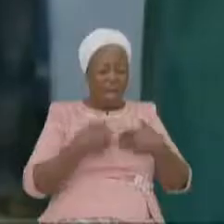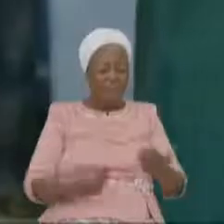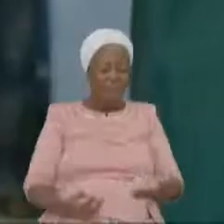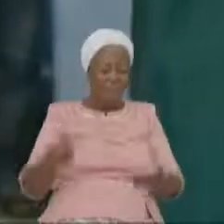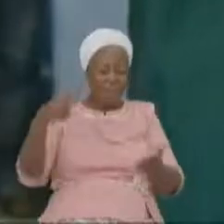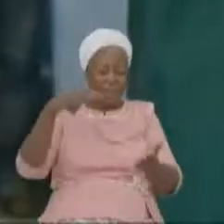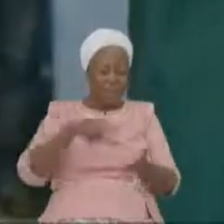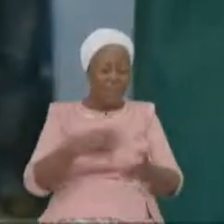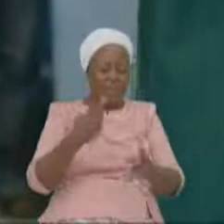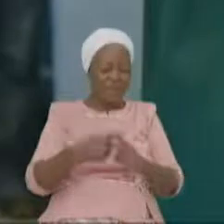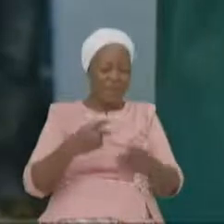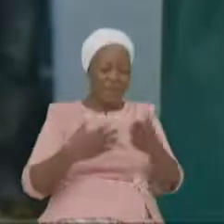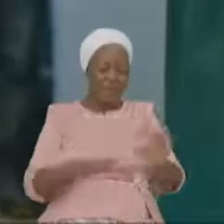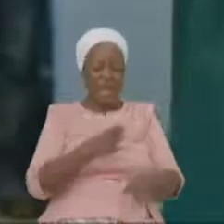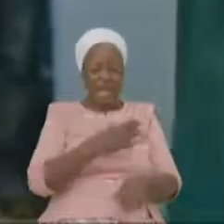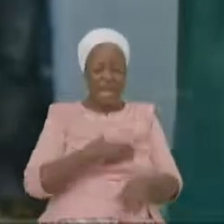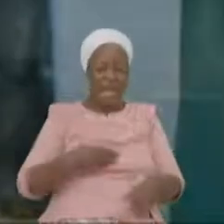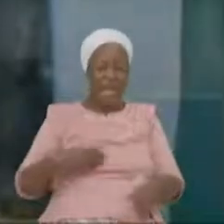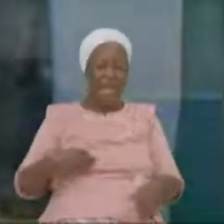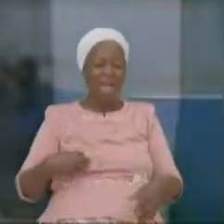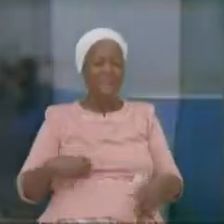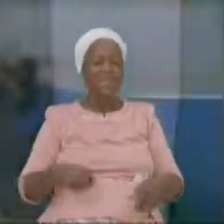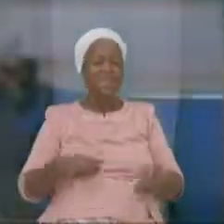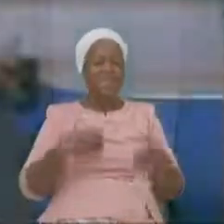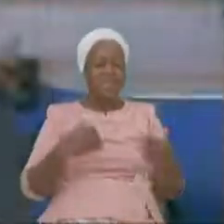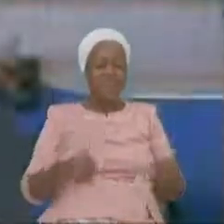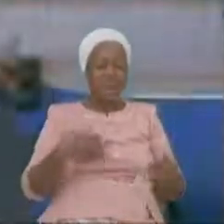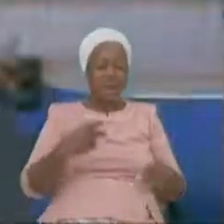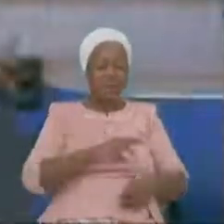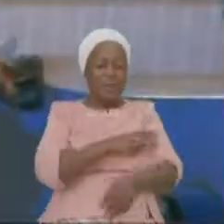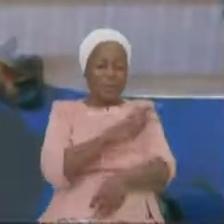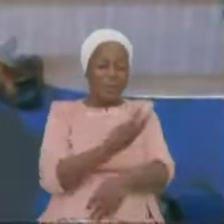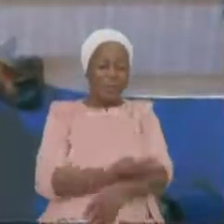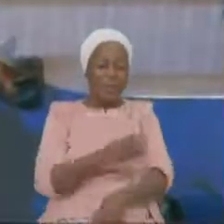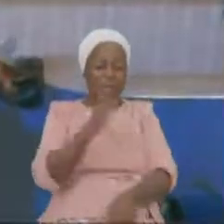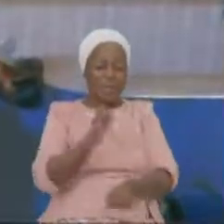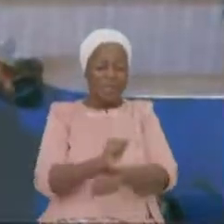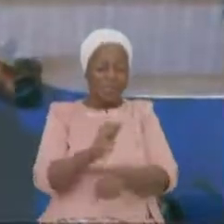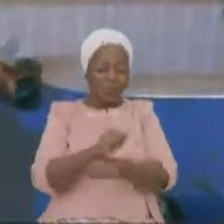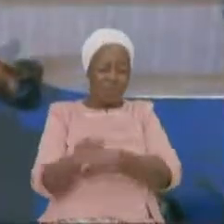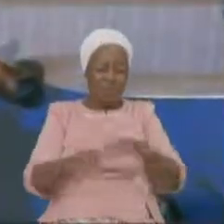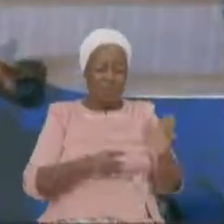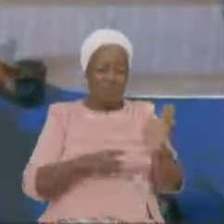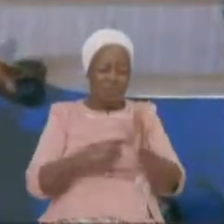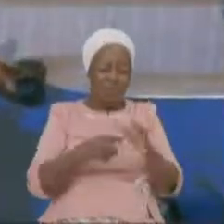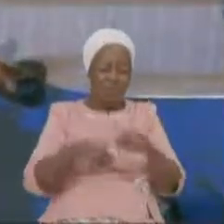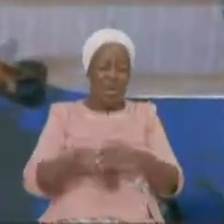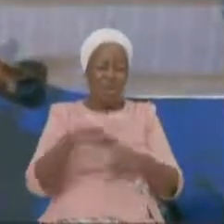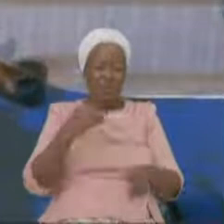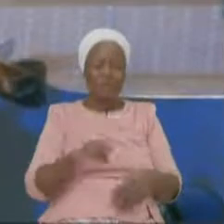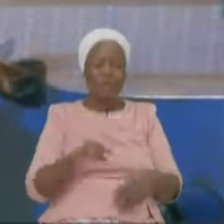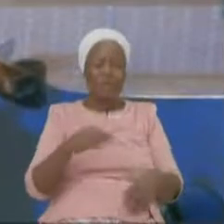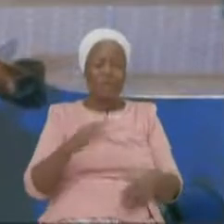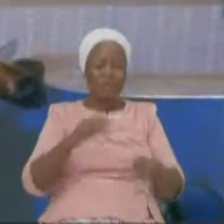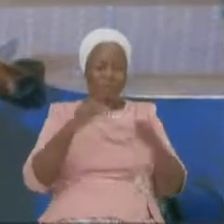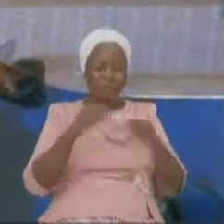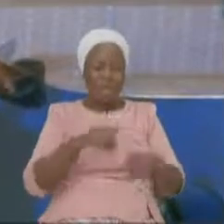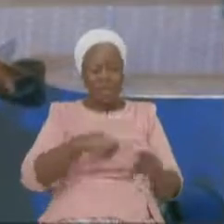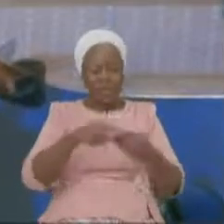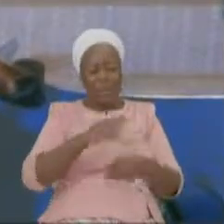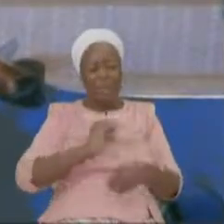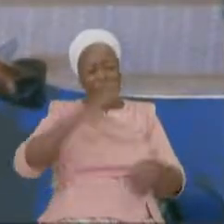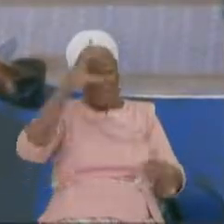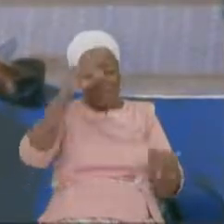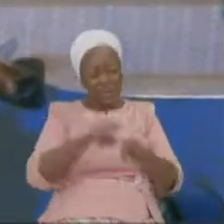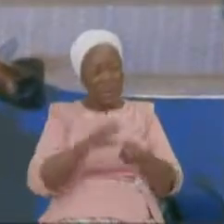dead, and that mighty works do show forth of all our brothers and ministers,